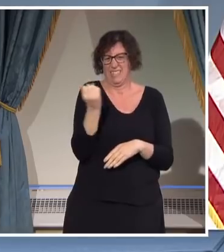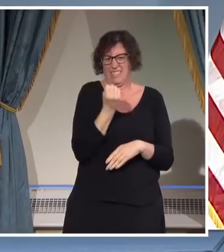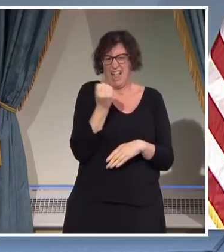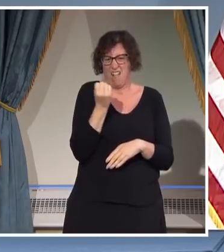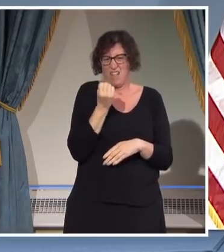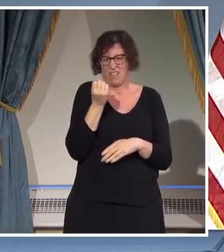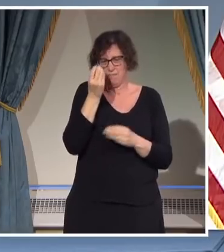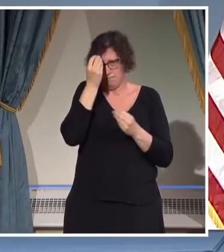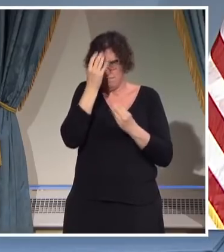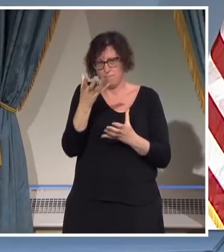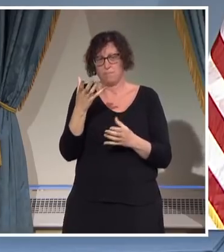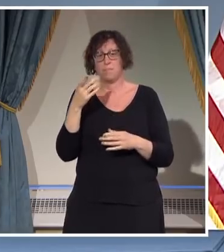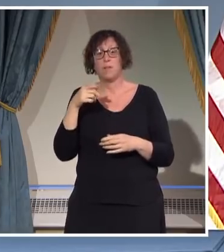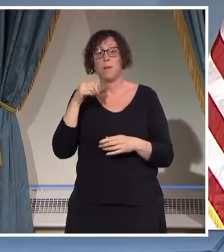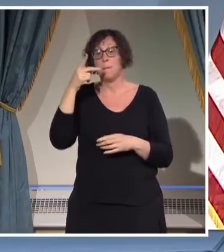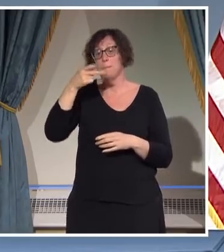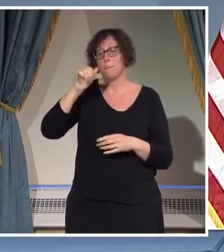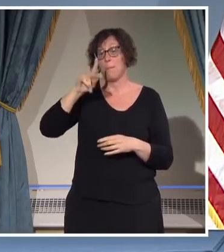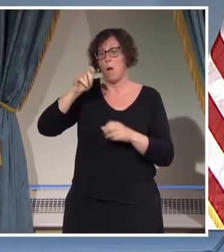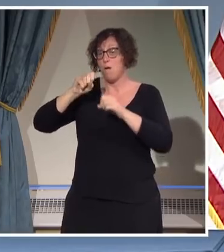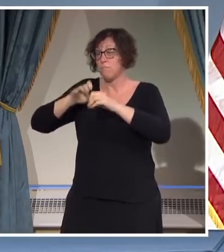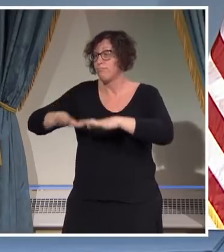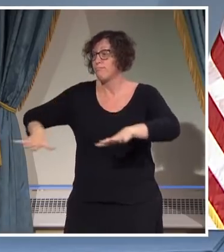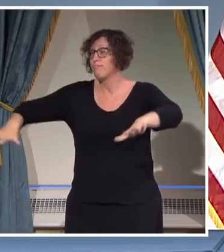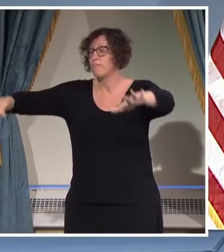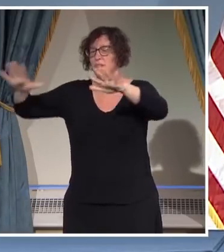from Bloomberg is up next. Amanda?